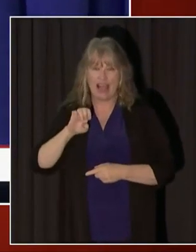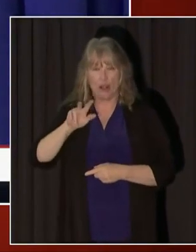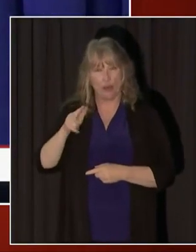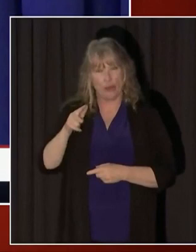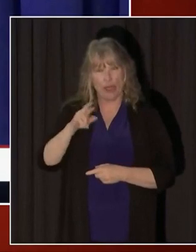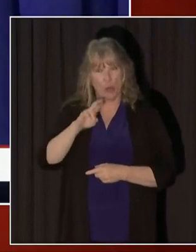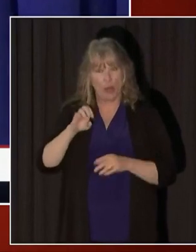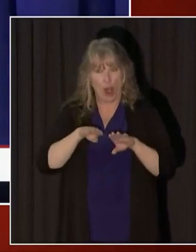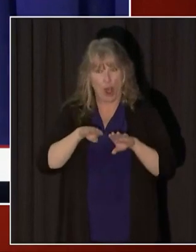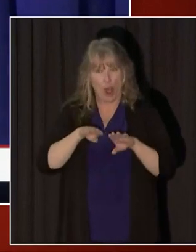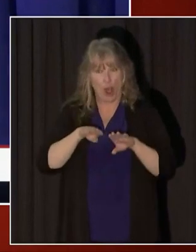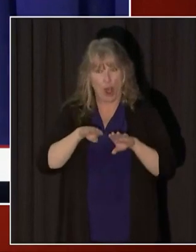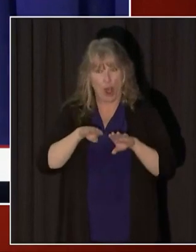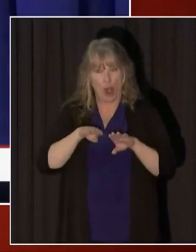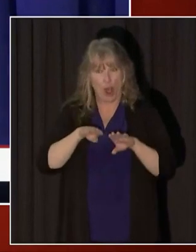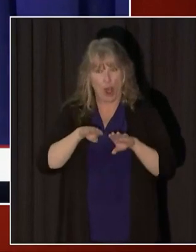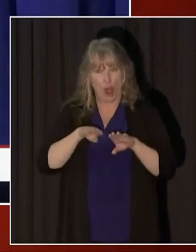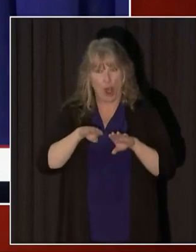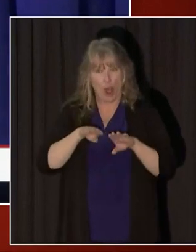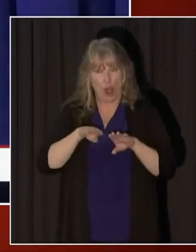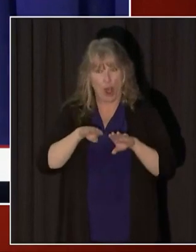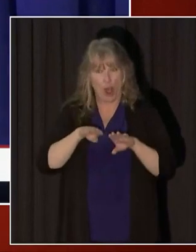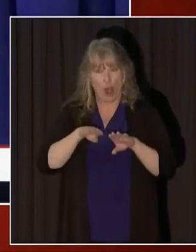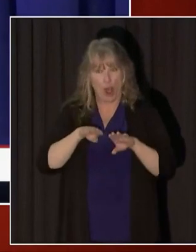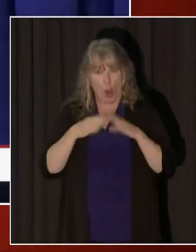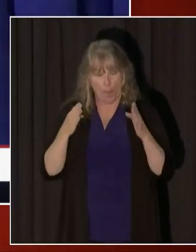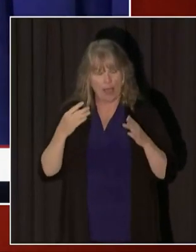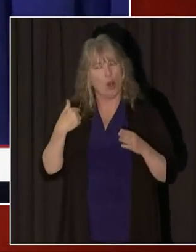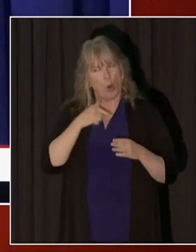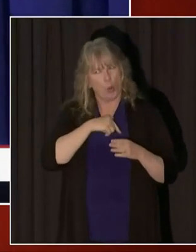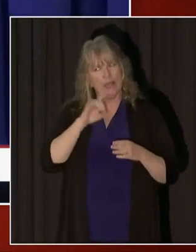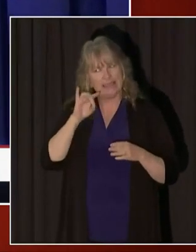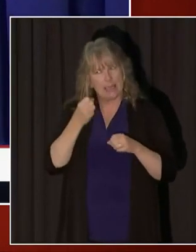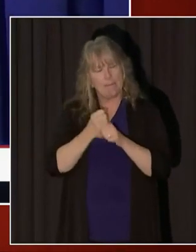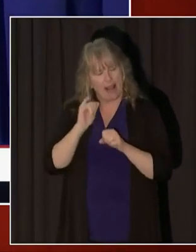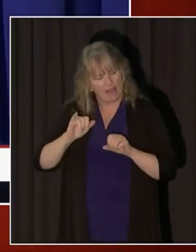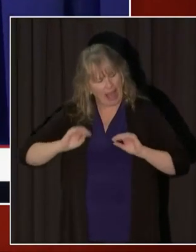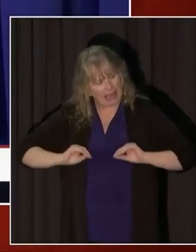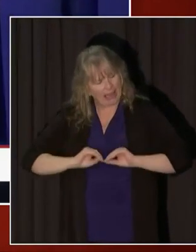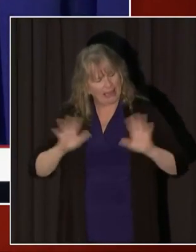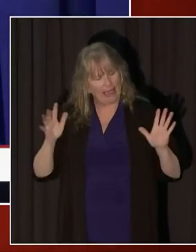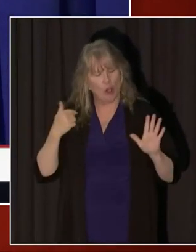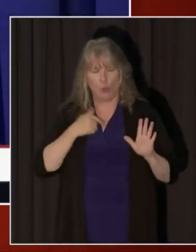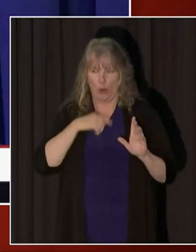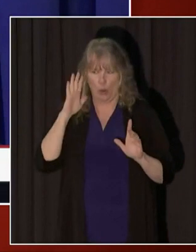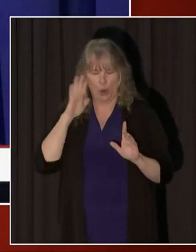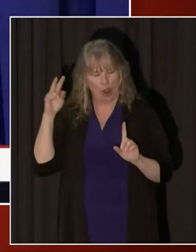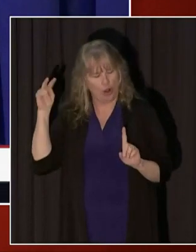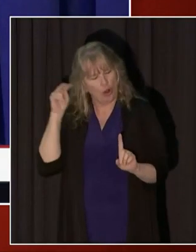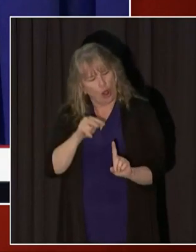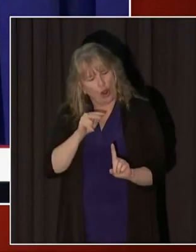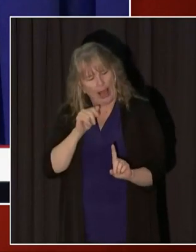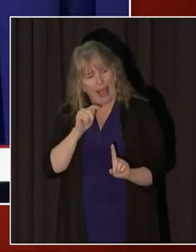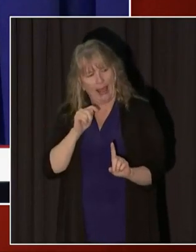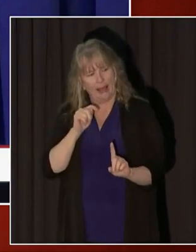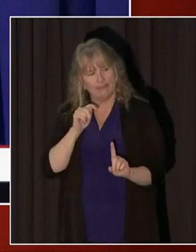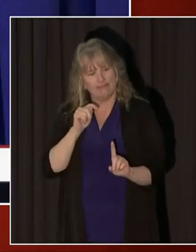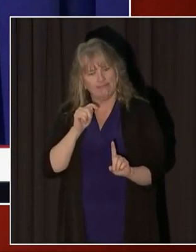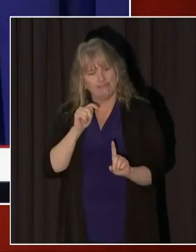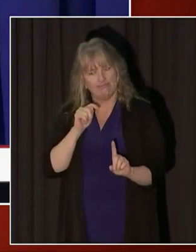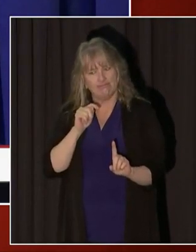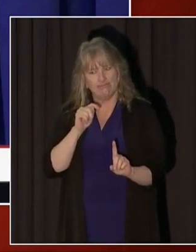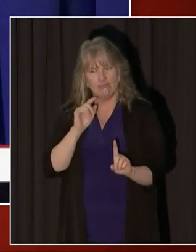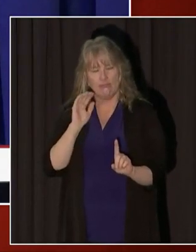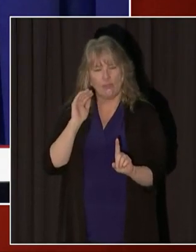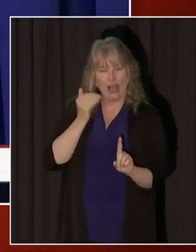made it very clear that we were going to be looking at 3 buckets. related to our